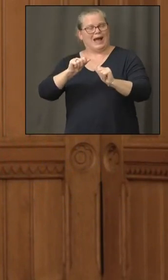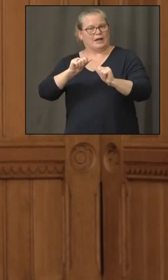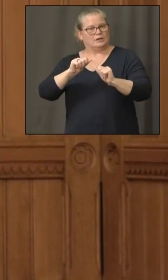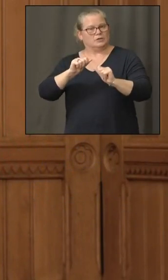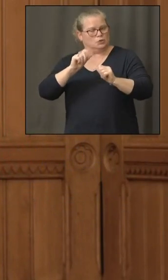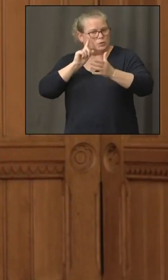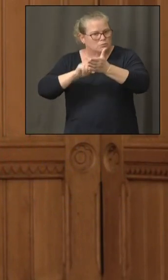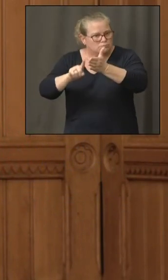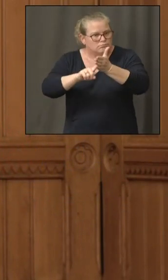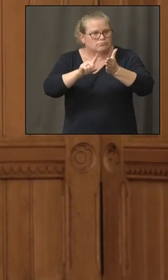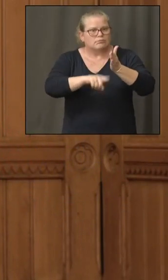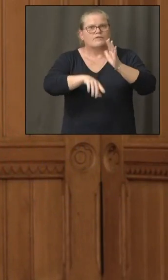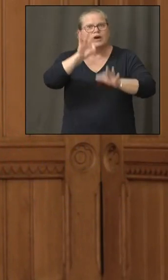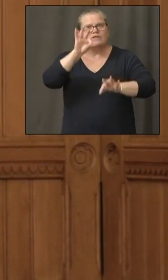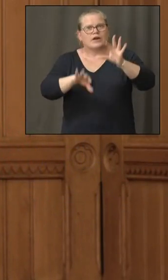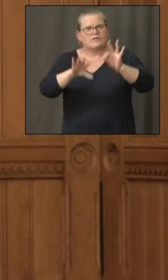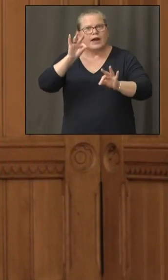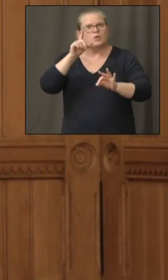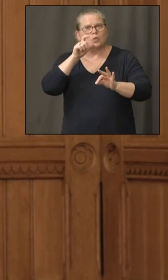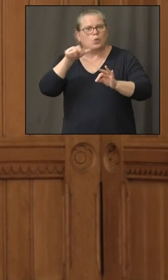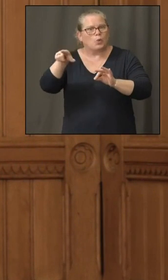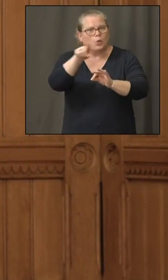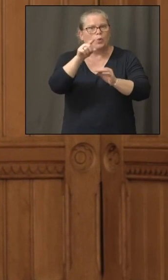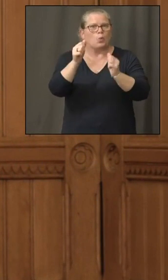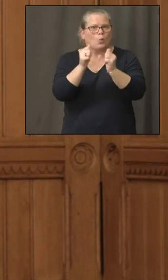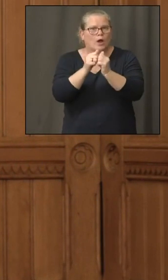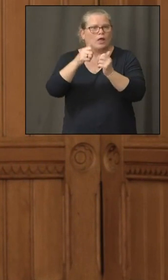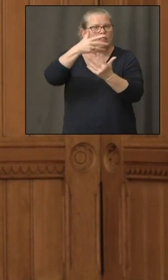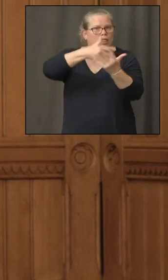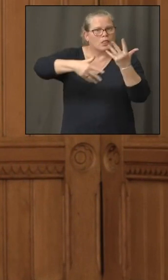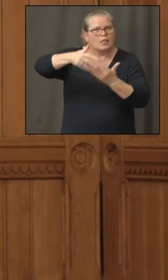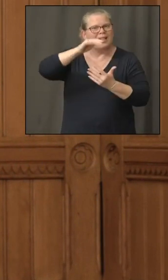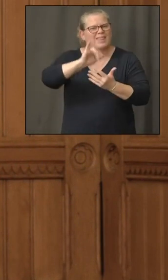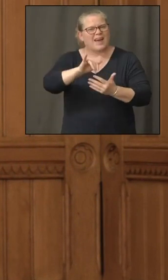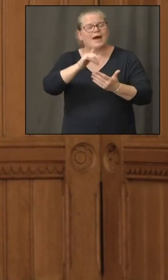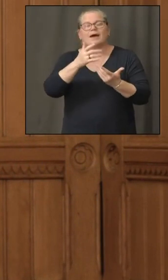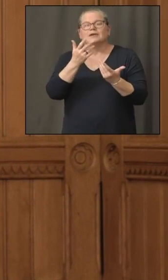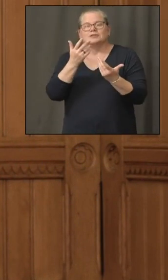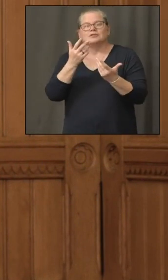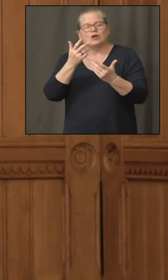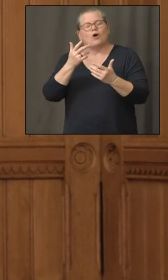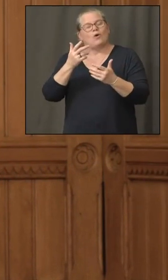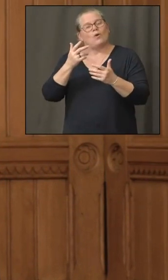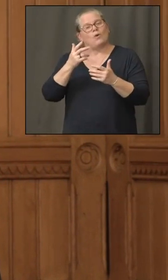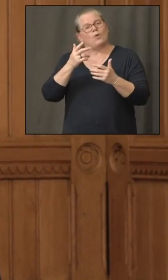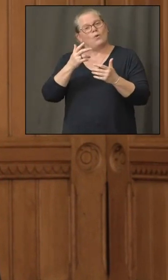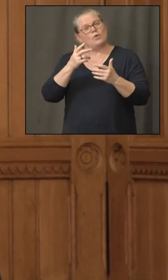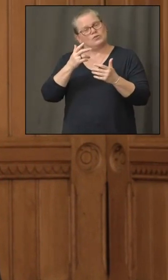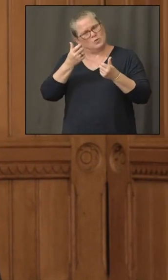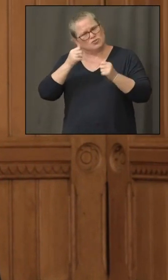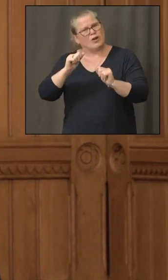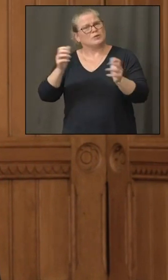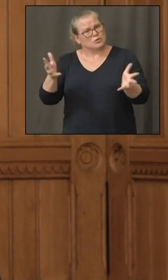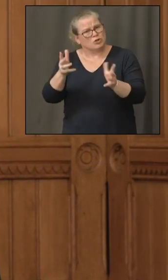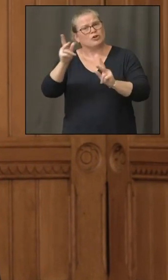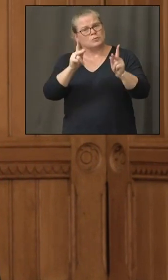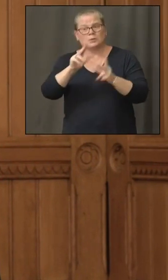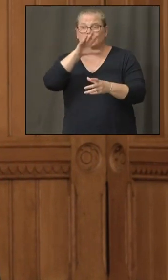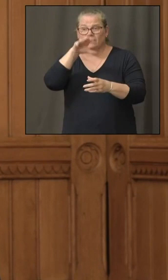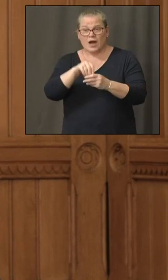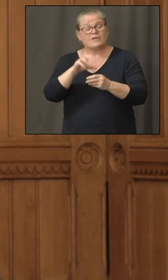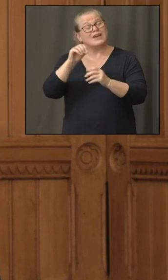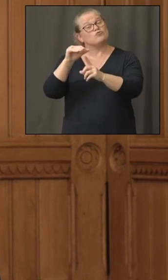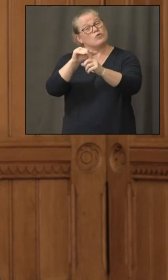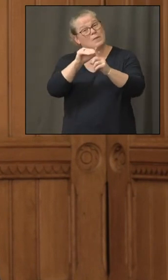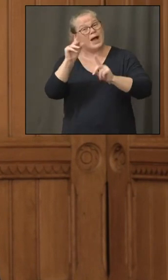said. In particular, having this new telephony system with a consistent caller ID, and reminding people about what contact tracing is for.